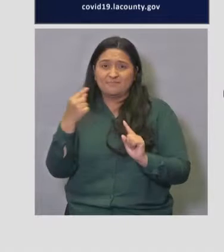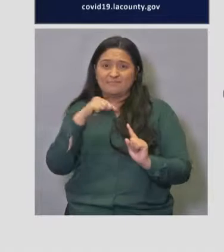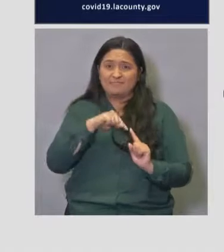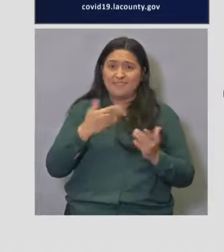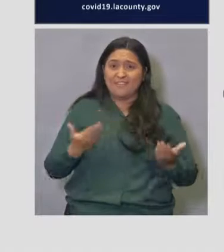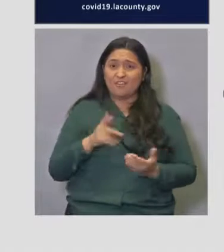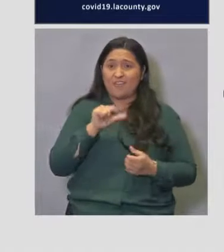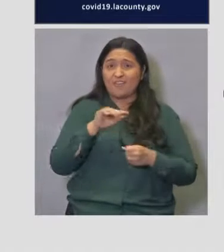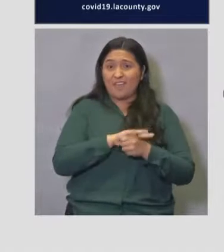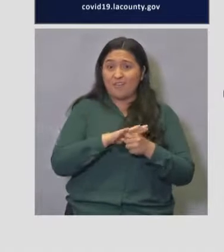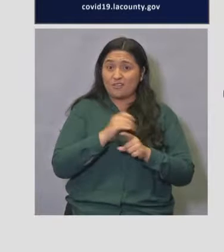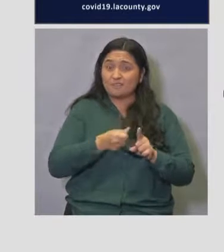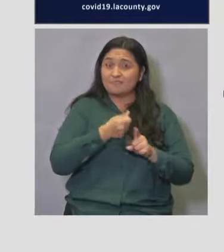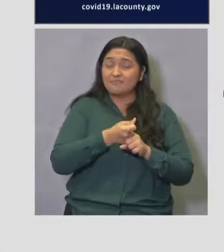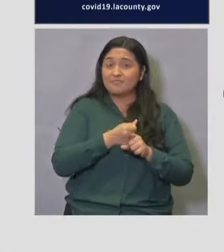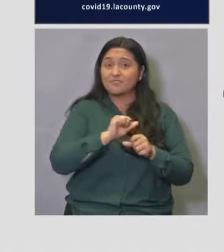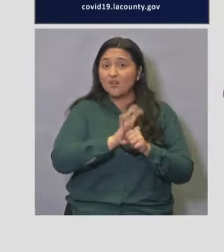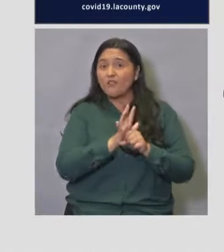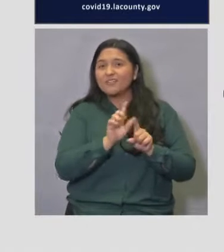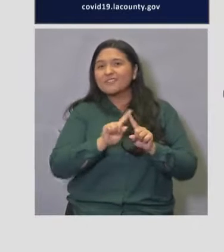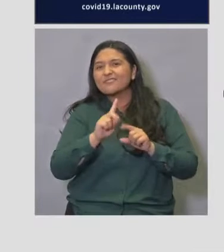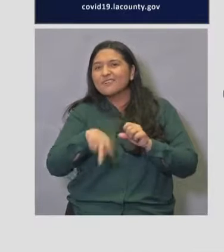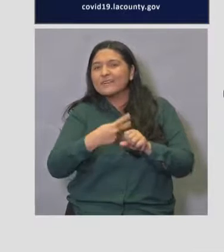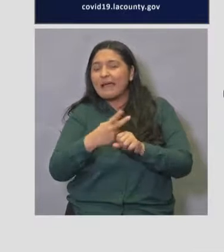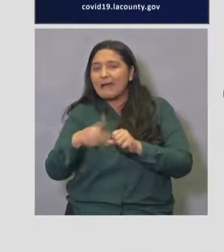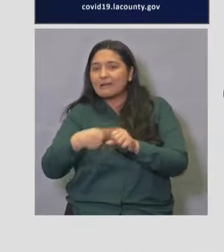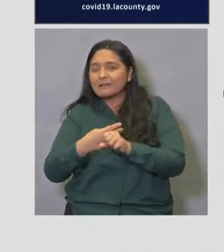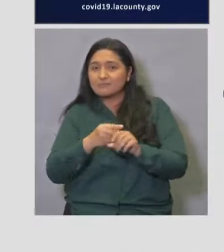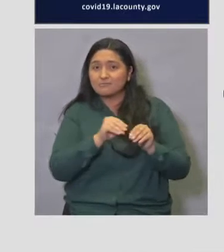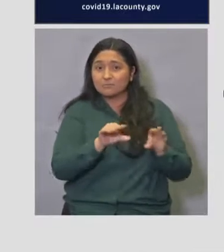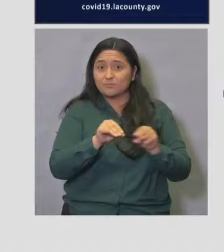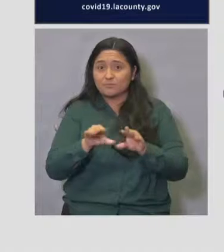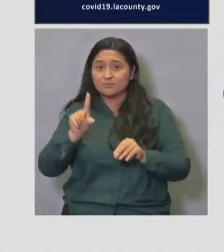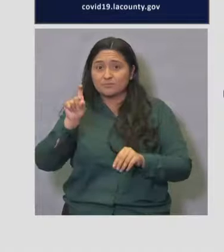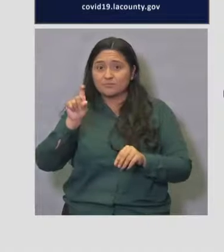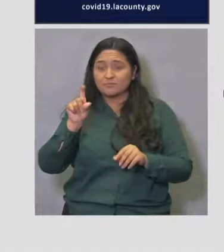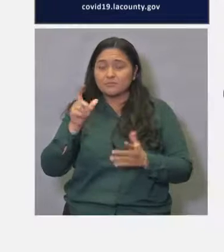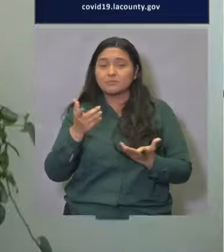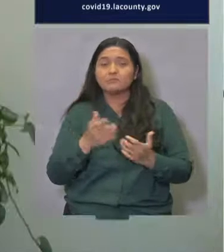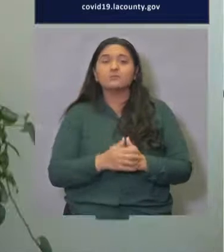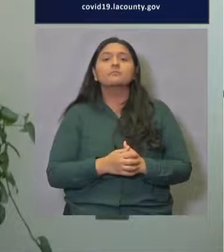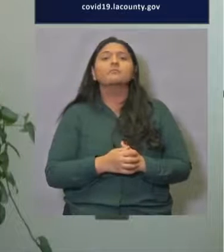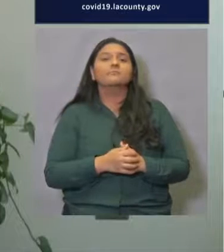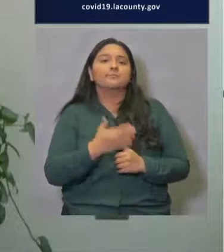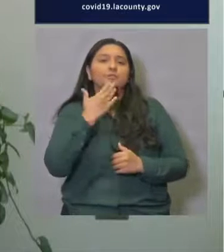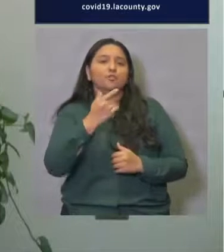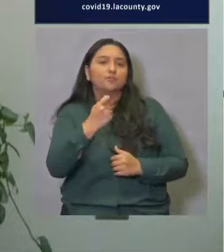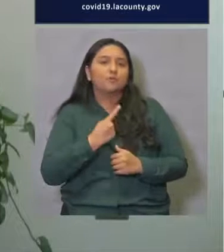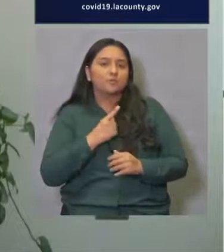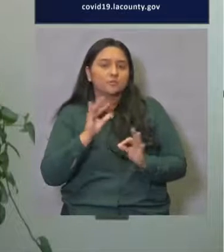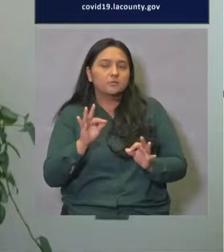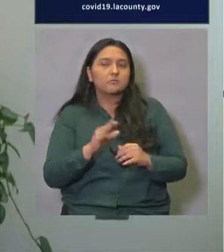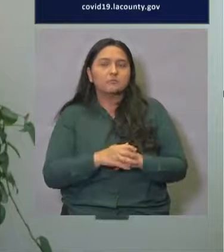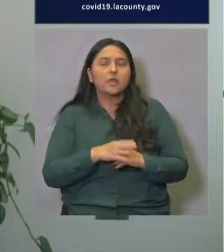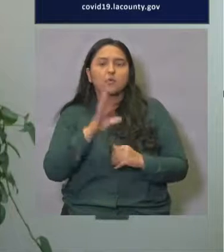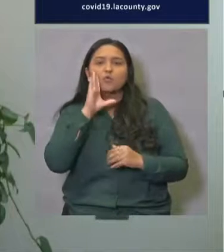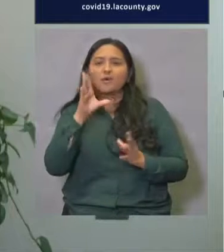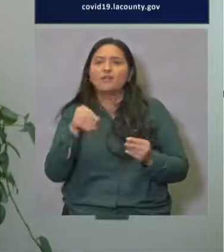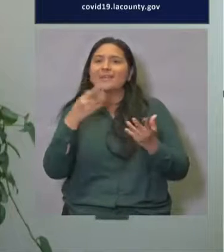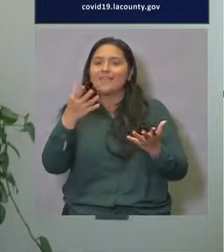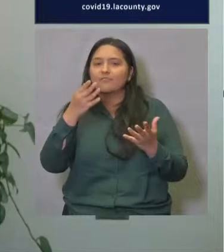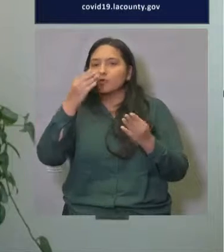anything specific we can do to avoid that spread? Yeah, it's a great question. I will give updated numbers